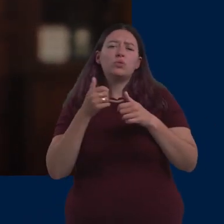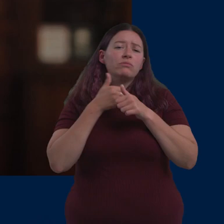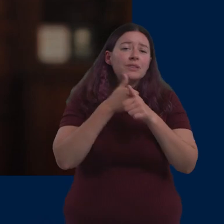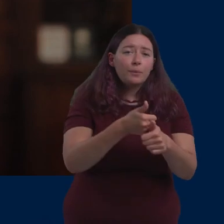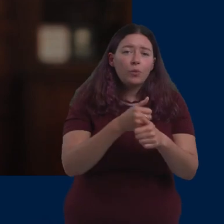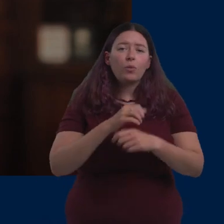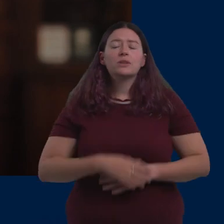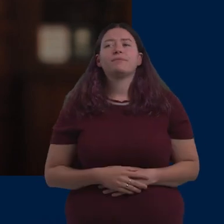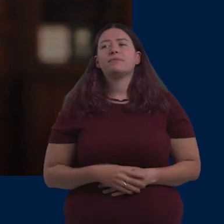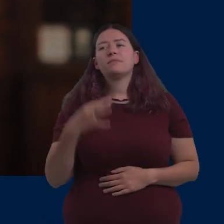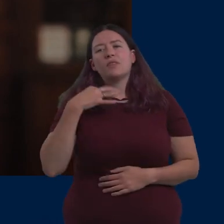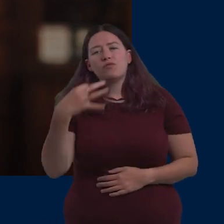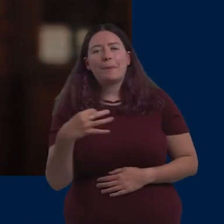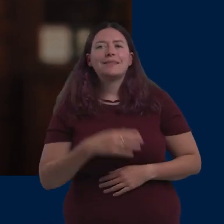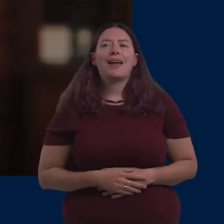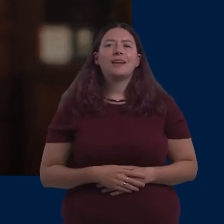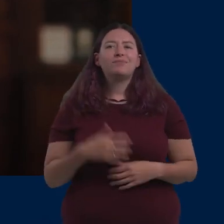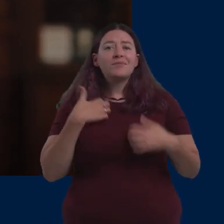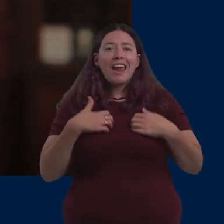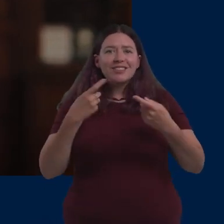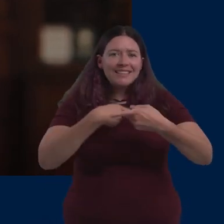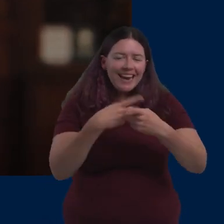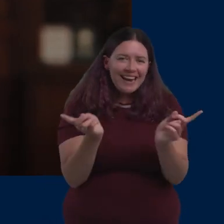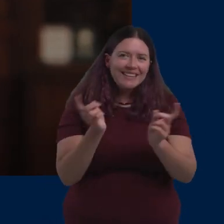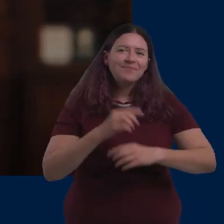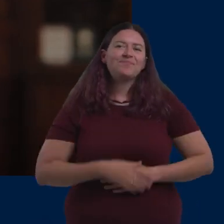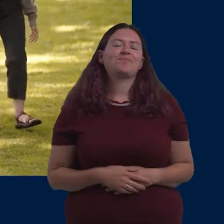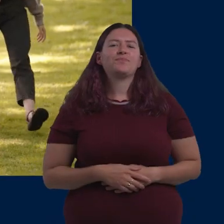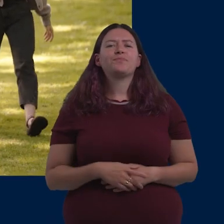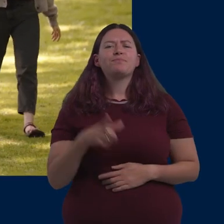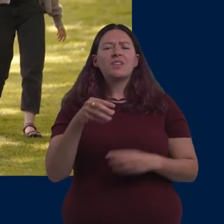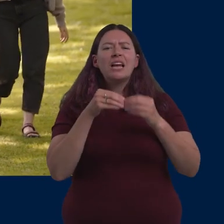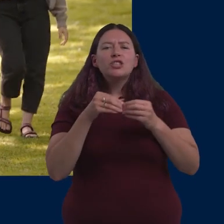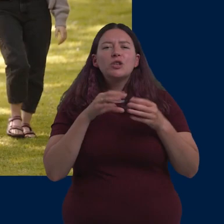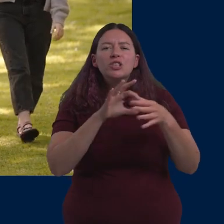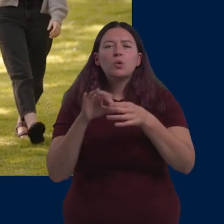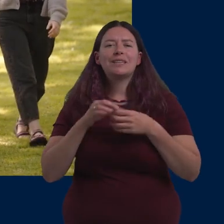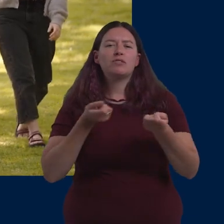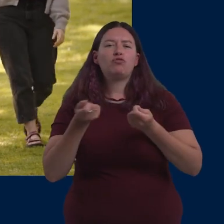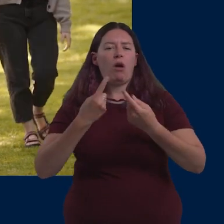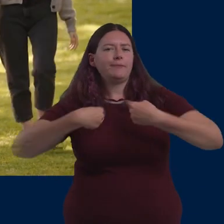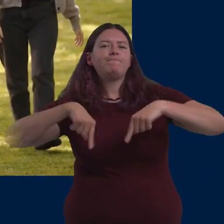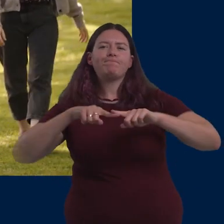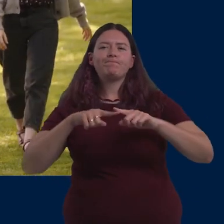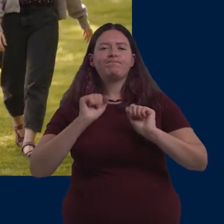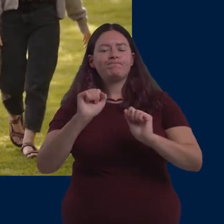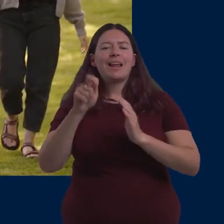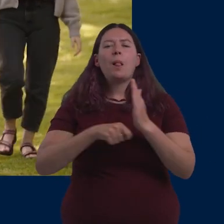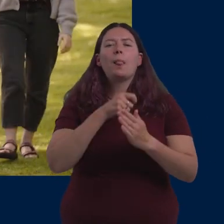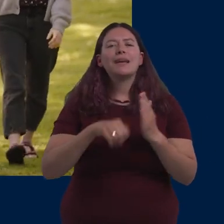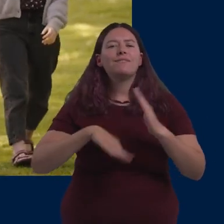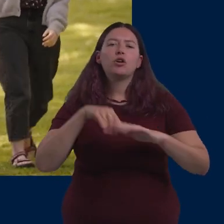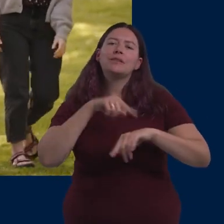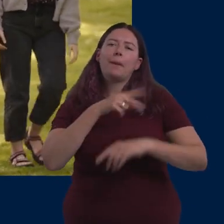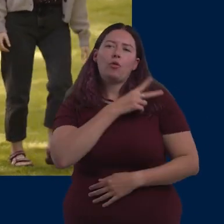collectively to support, represent and entertain you. Your Students' Association is run by us, your elected